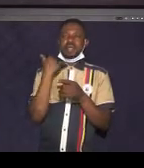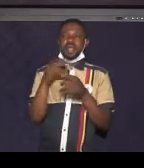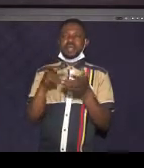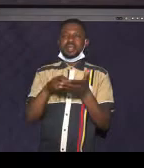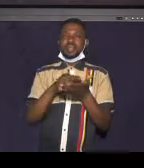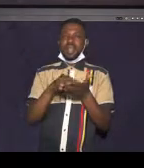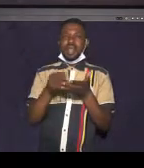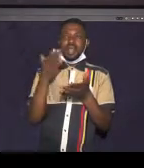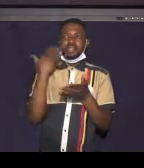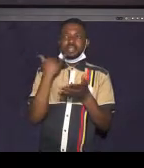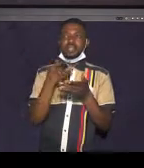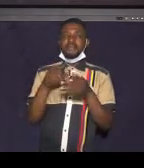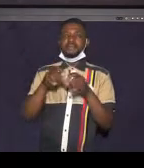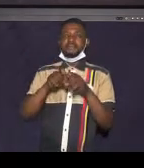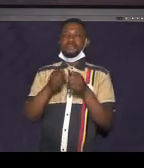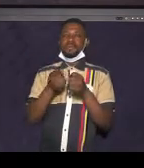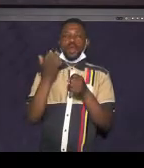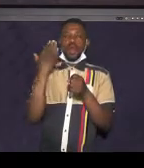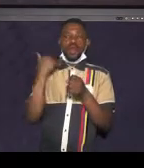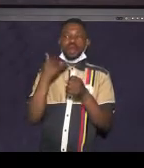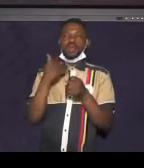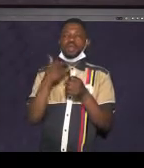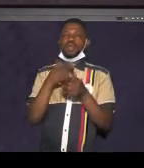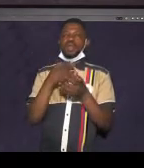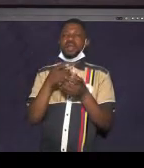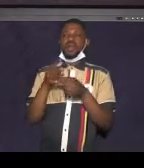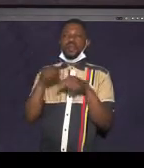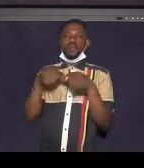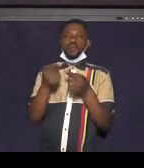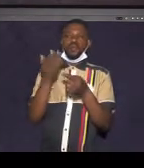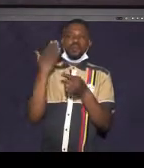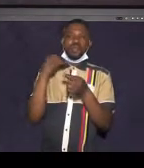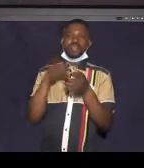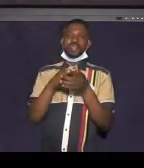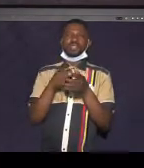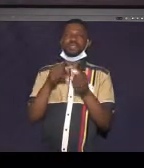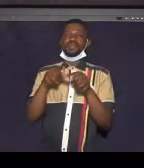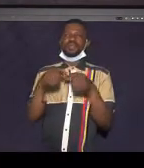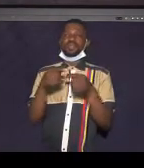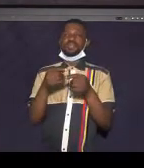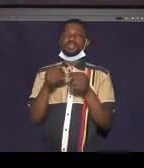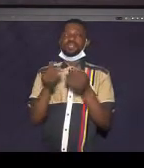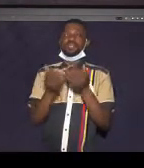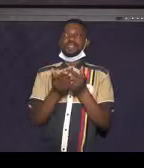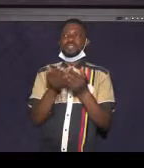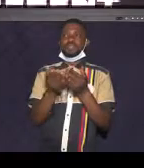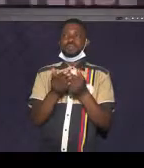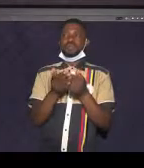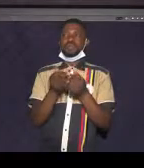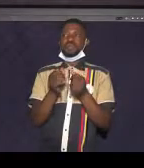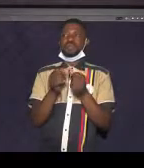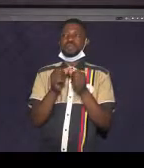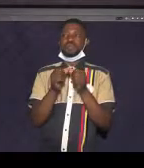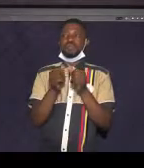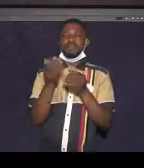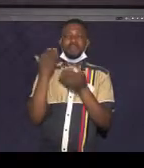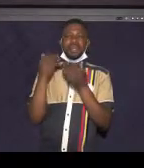broke, went, expressed in the simple past tense. Are we together?